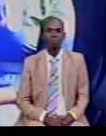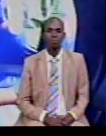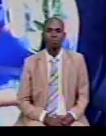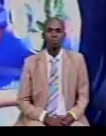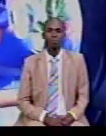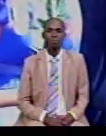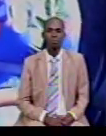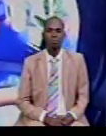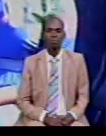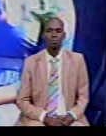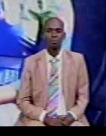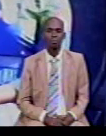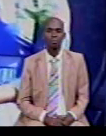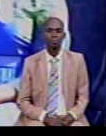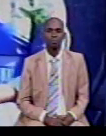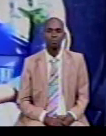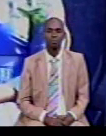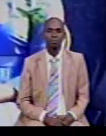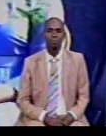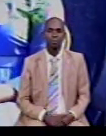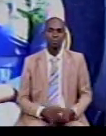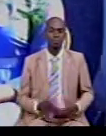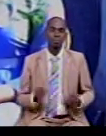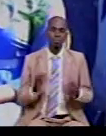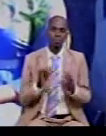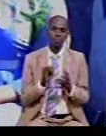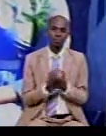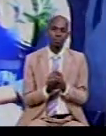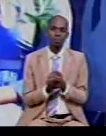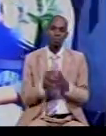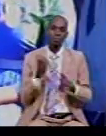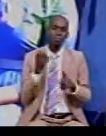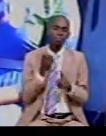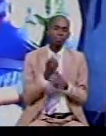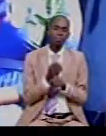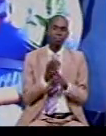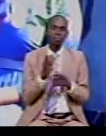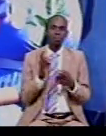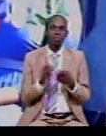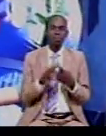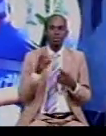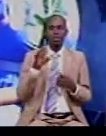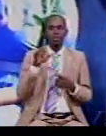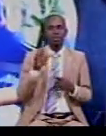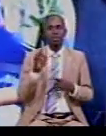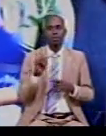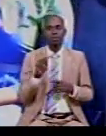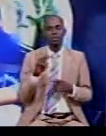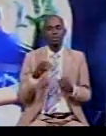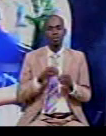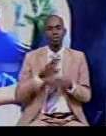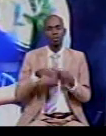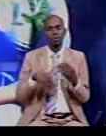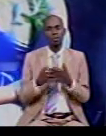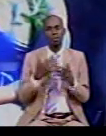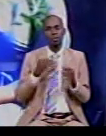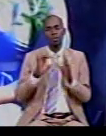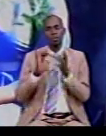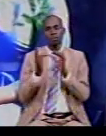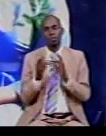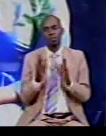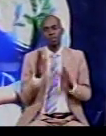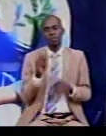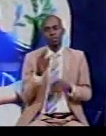on DLTV and on all our social media handles right from our studio at the Accra Sports Stadium, Ghana. It is a beautiful Saturday morning.